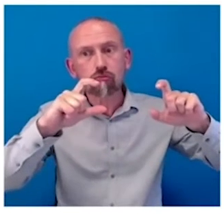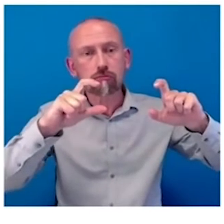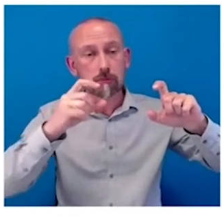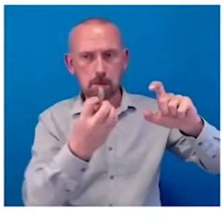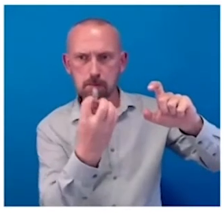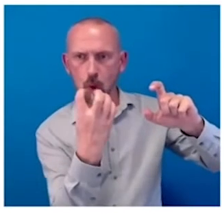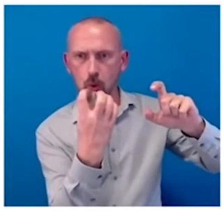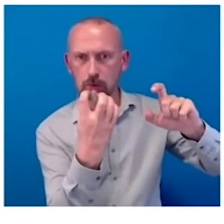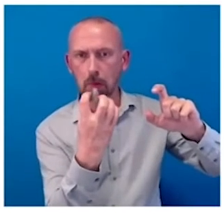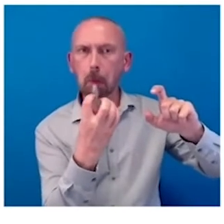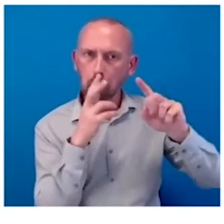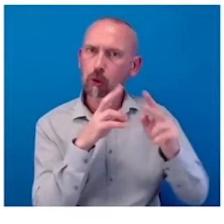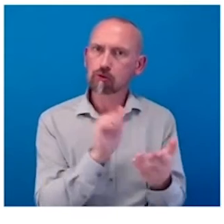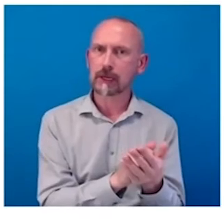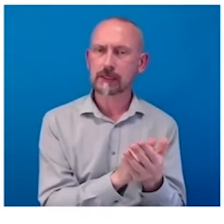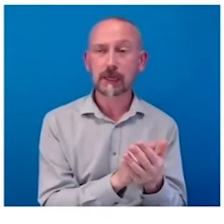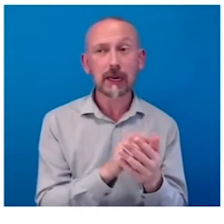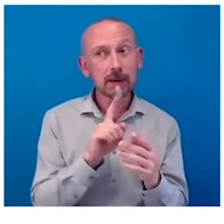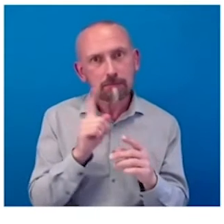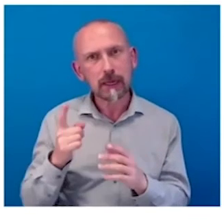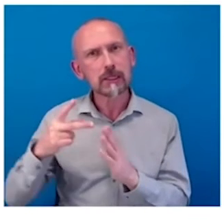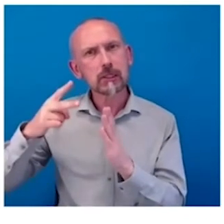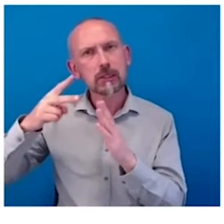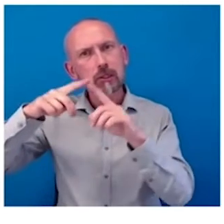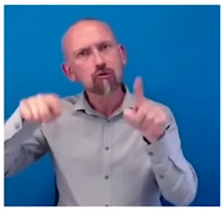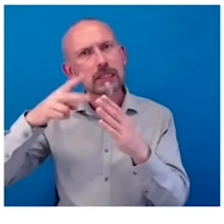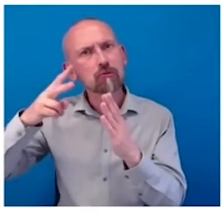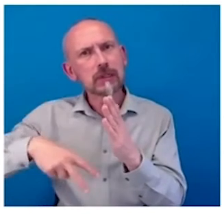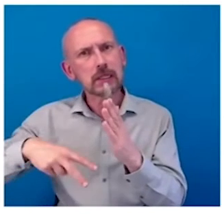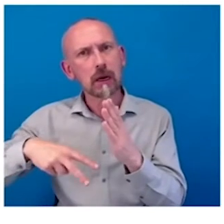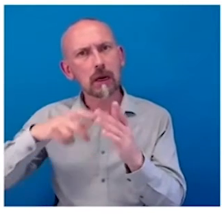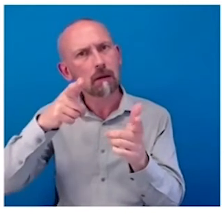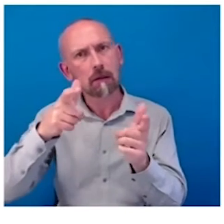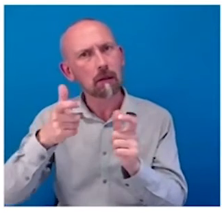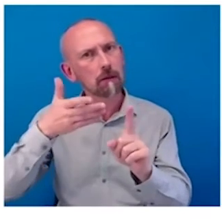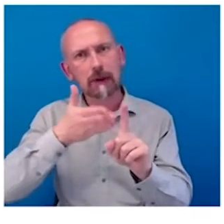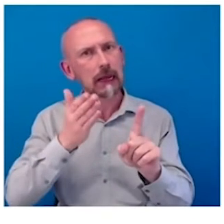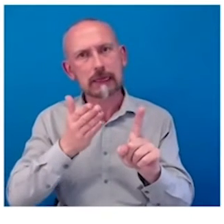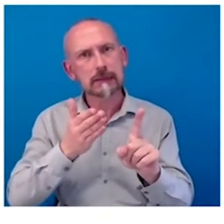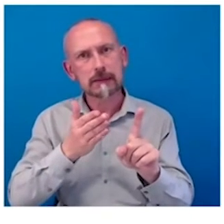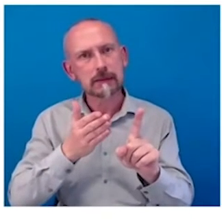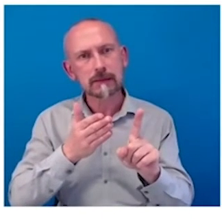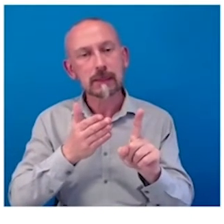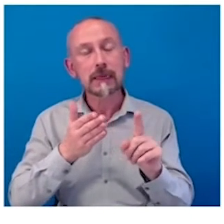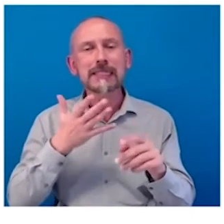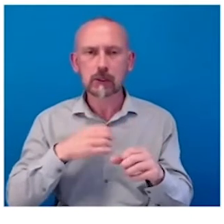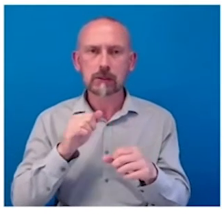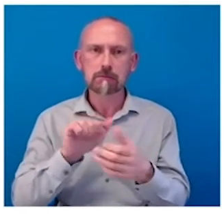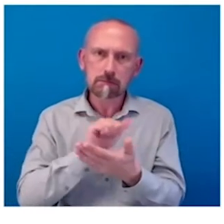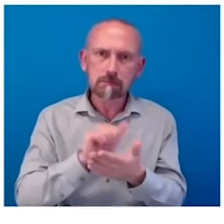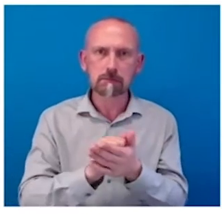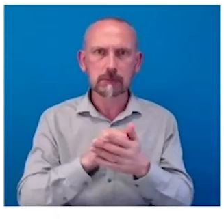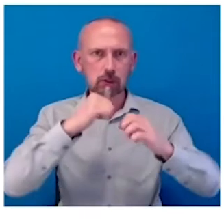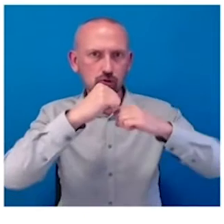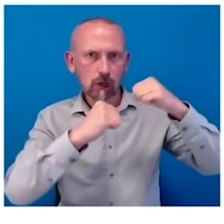aren't understood by screen readers, for example. So using the correct page structures to format your content helps those using screen readers to